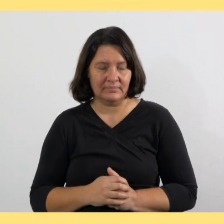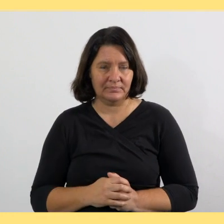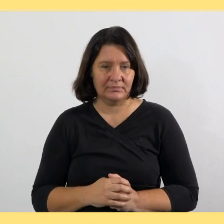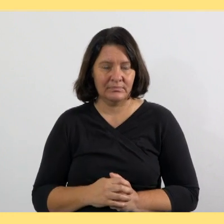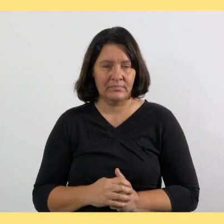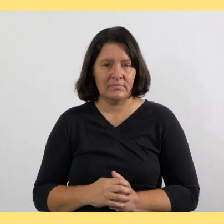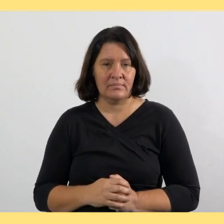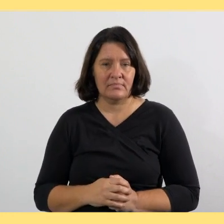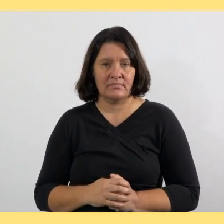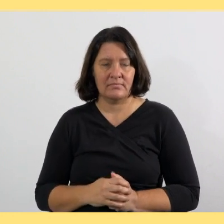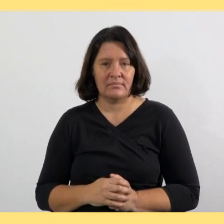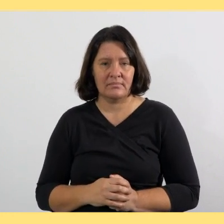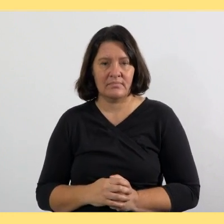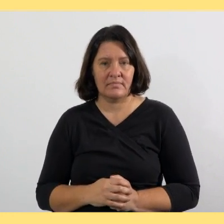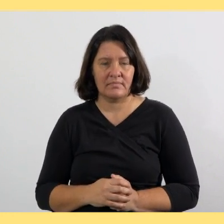1,800.